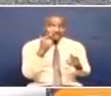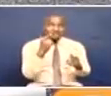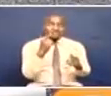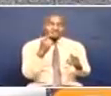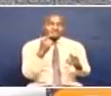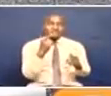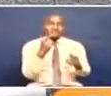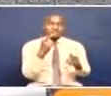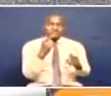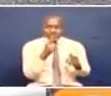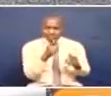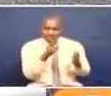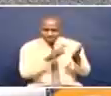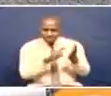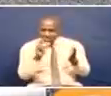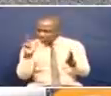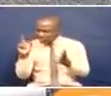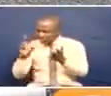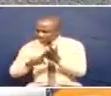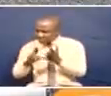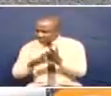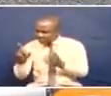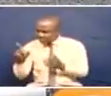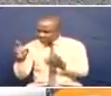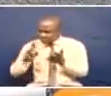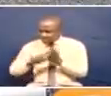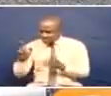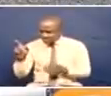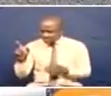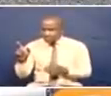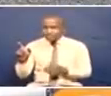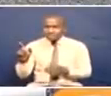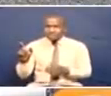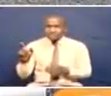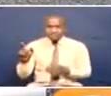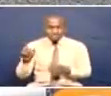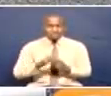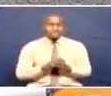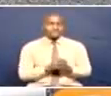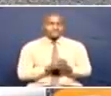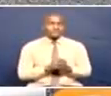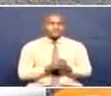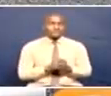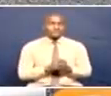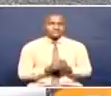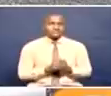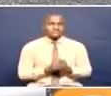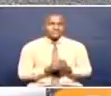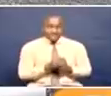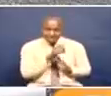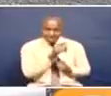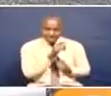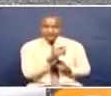socialism. What now? Just Google. And the listeners must Google. Conso-socialism. It's a form